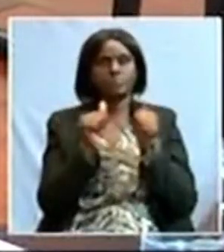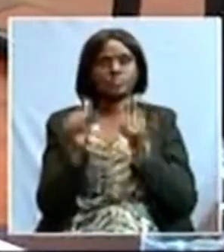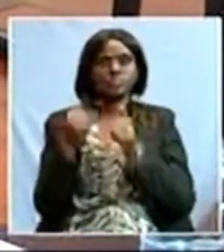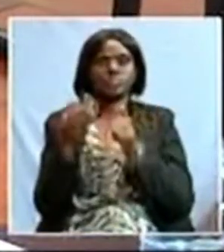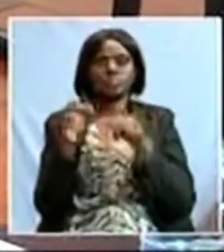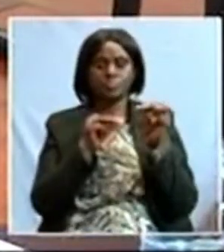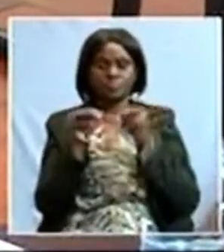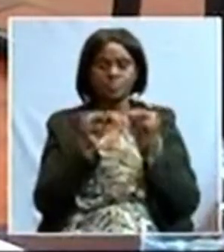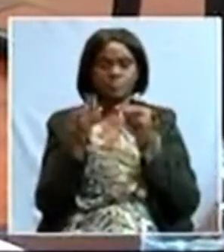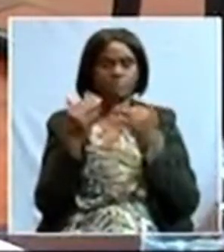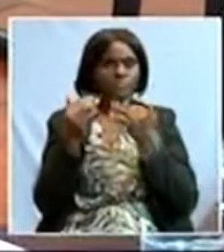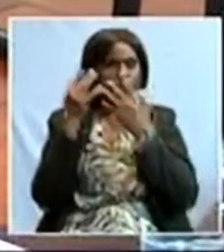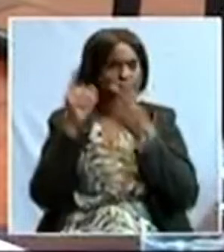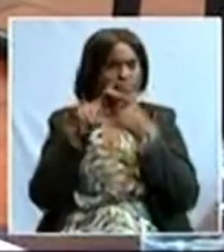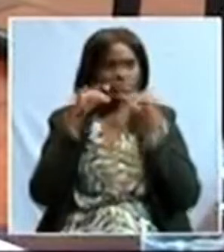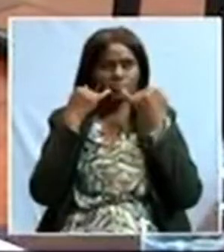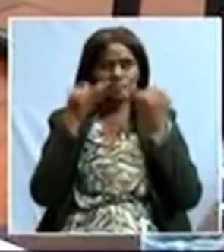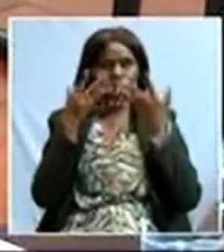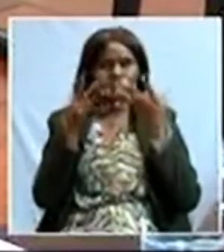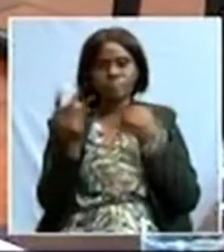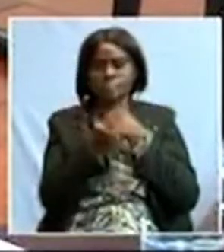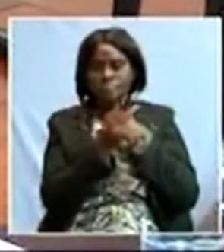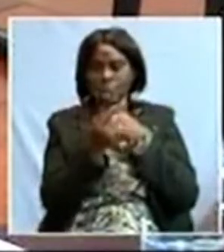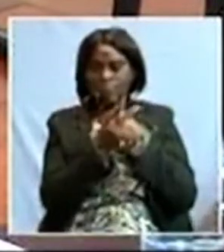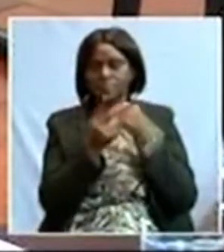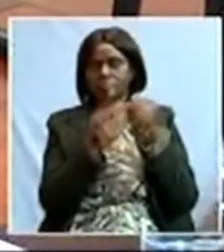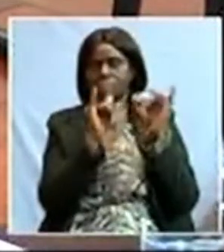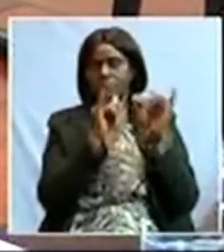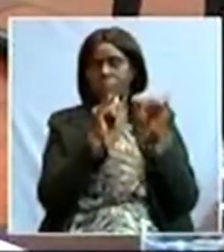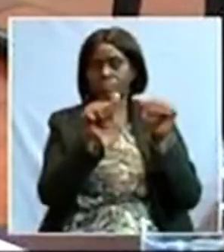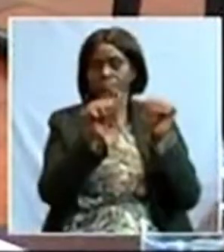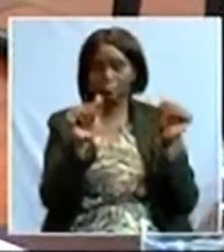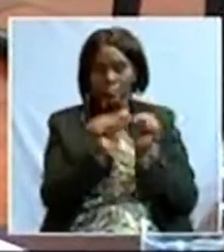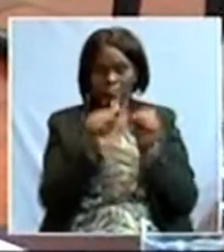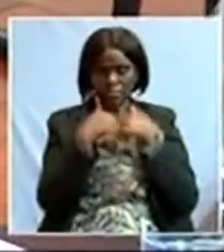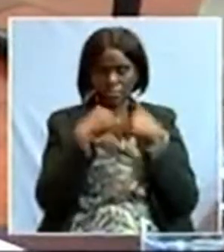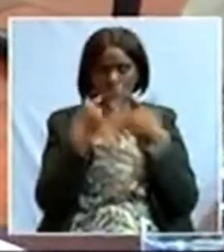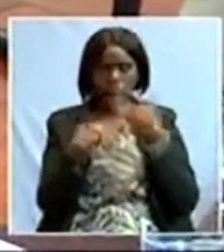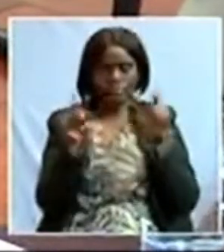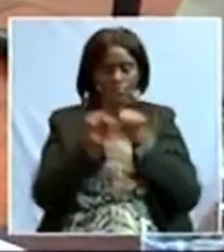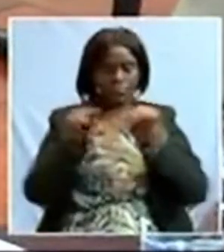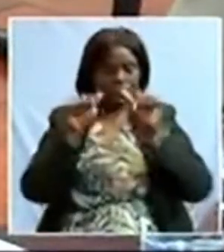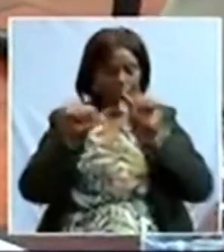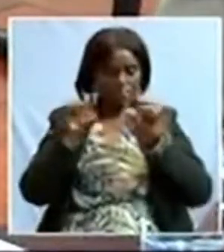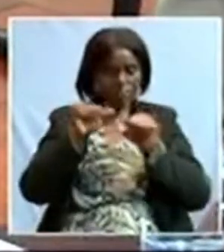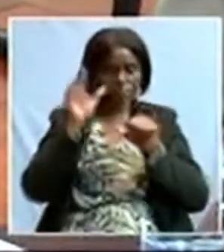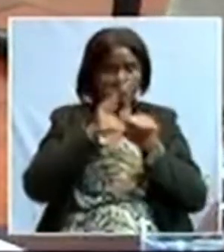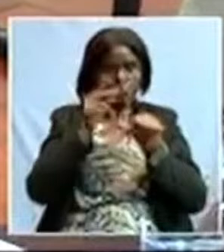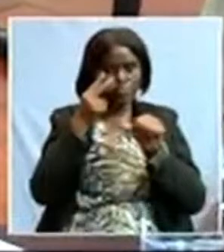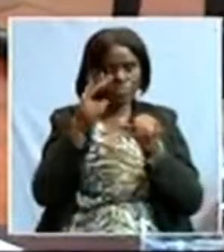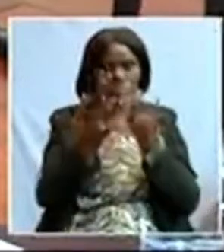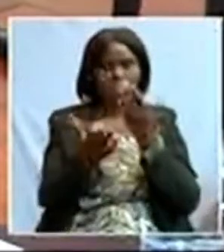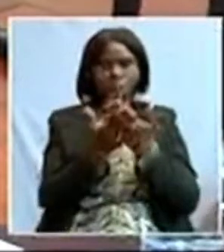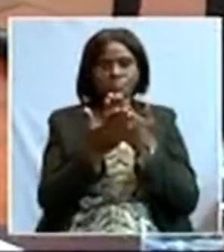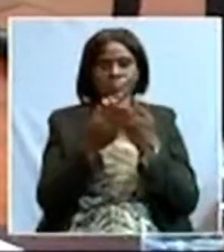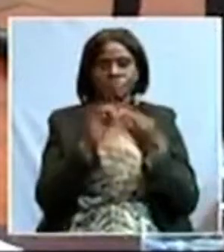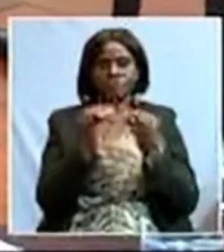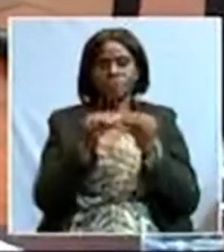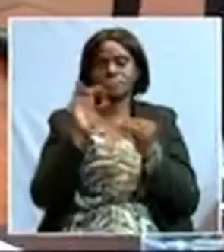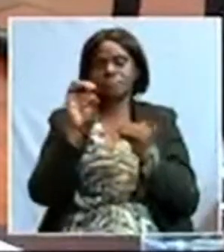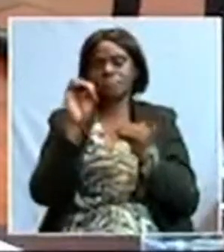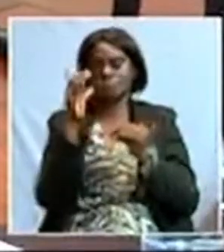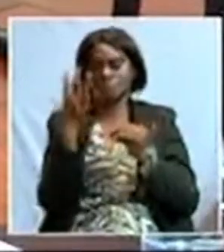taken. Management wishes to indicate that the 2 remaining areas have since been audited. See Appendix